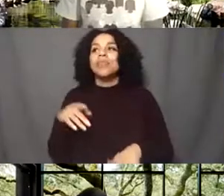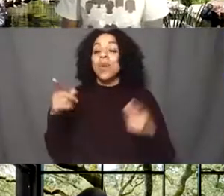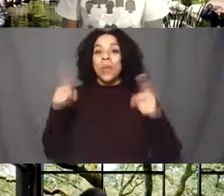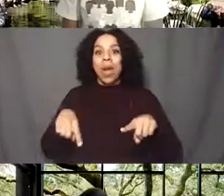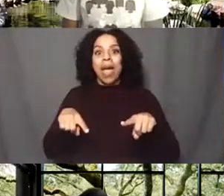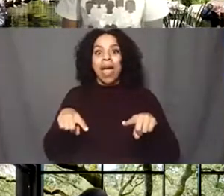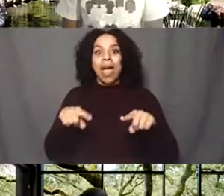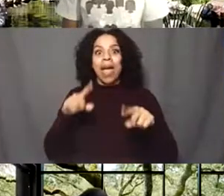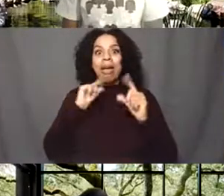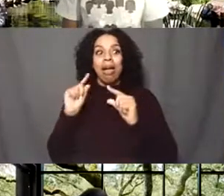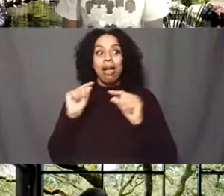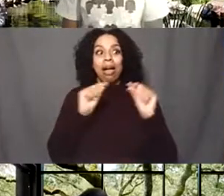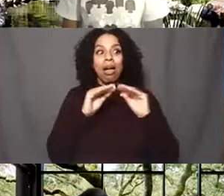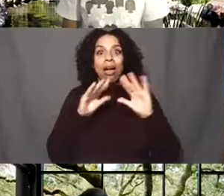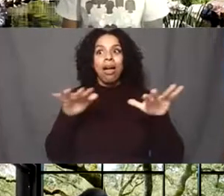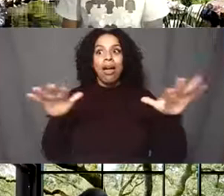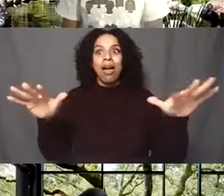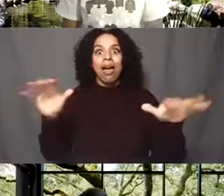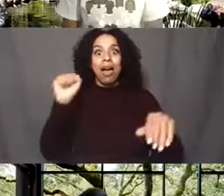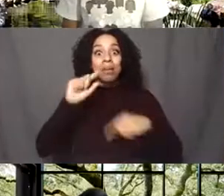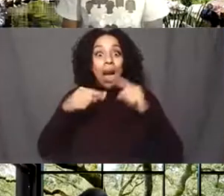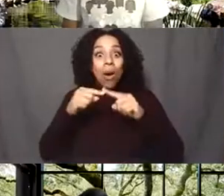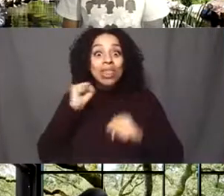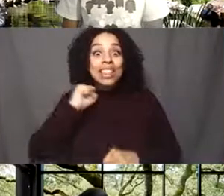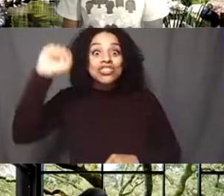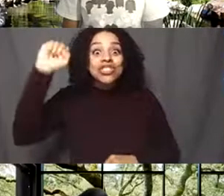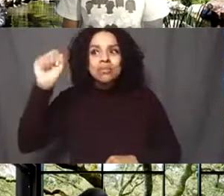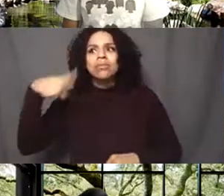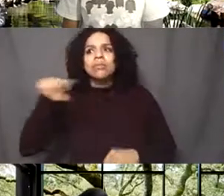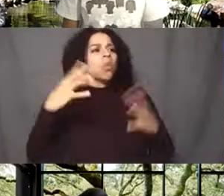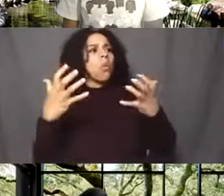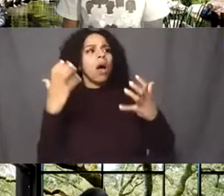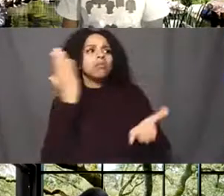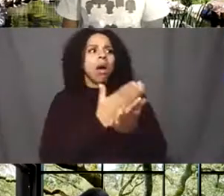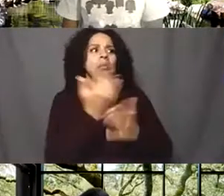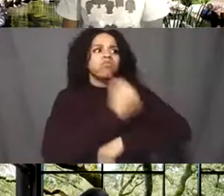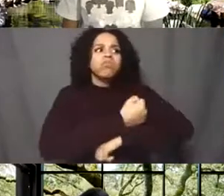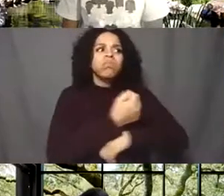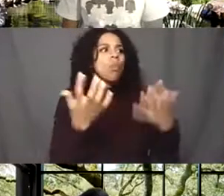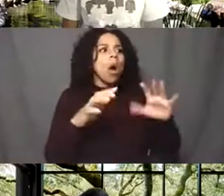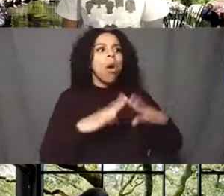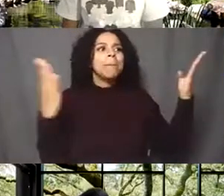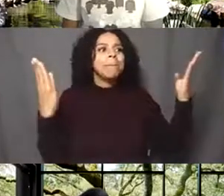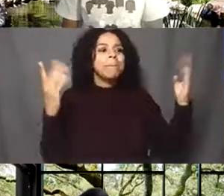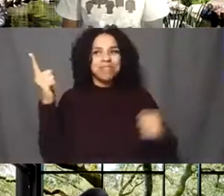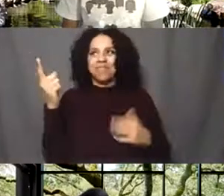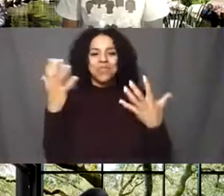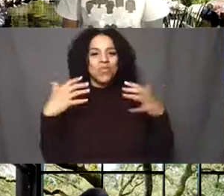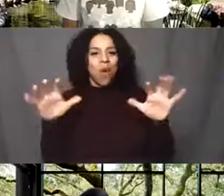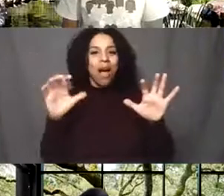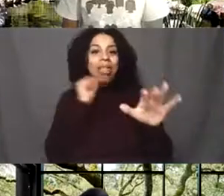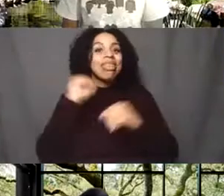opening. So he kept it secret that whole time because they didn't want a lynching museum in the middle of Montgomery.